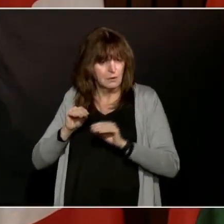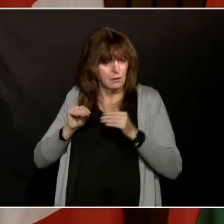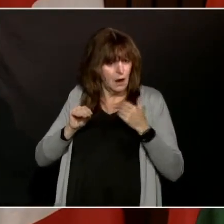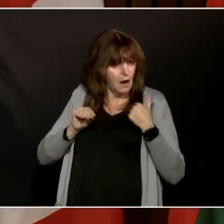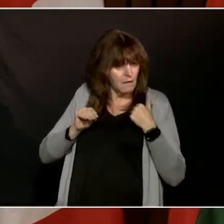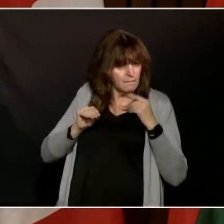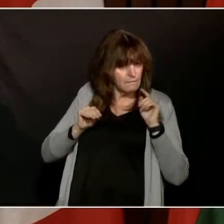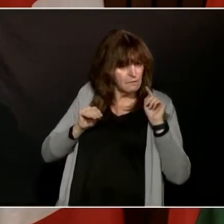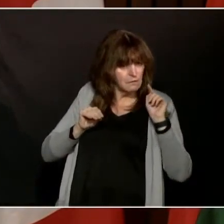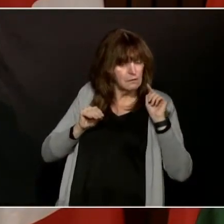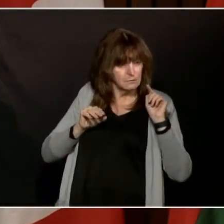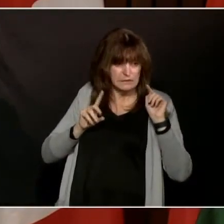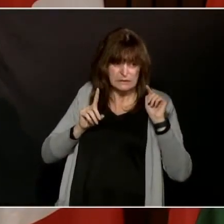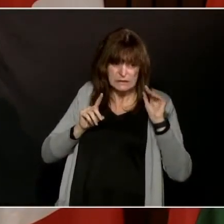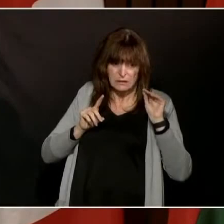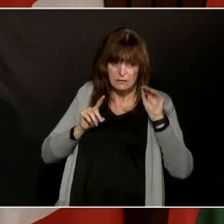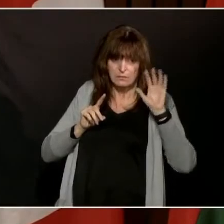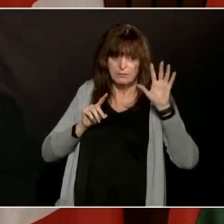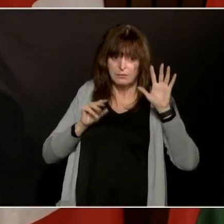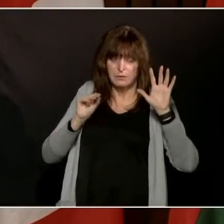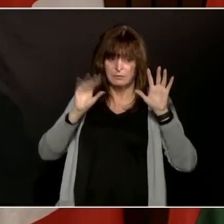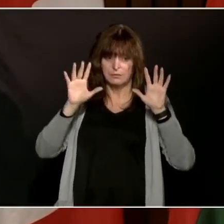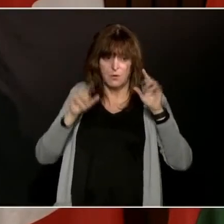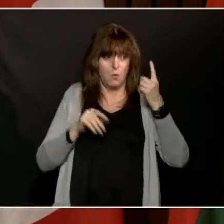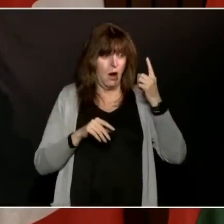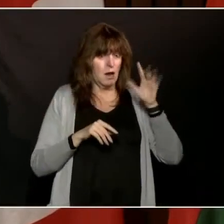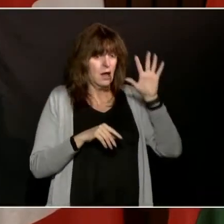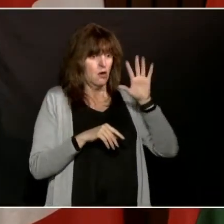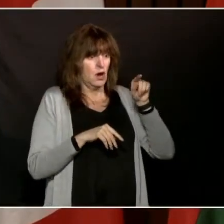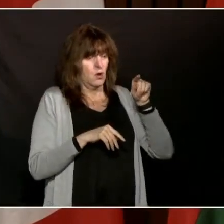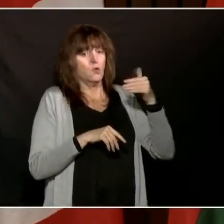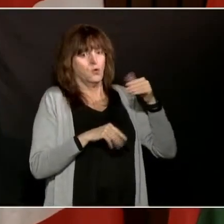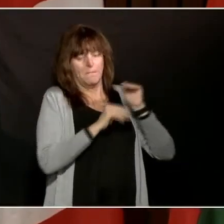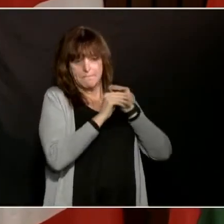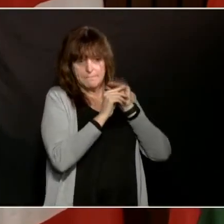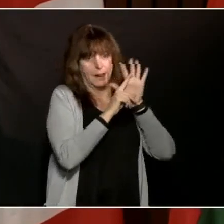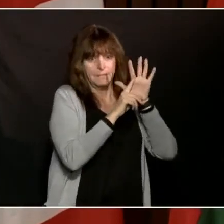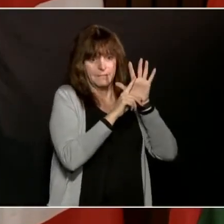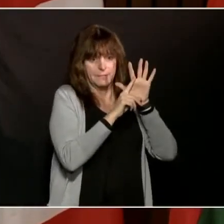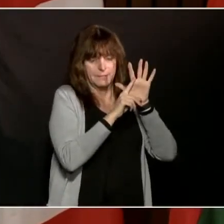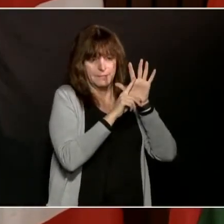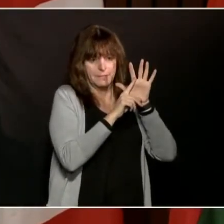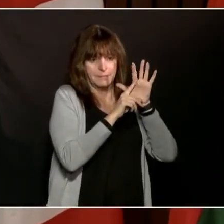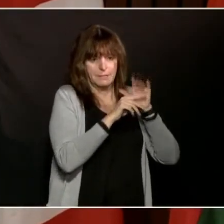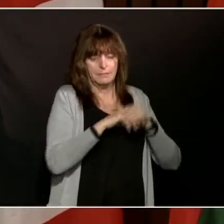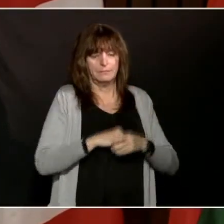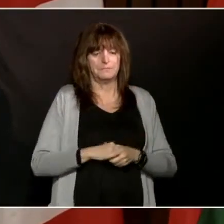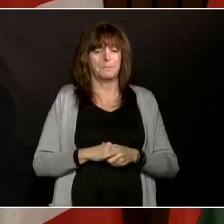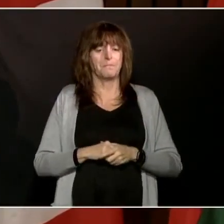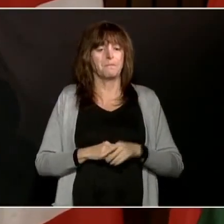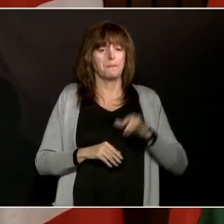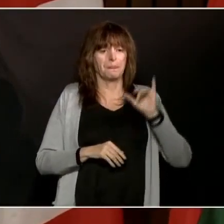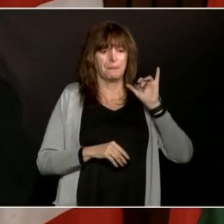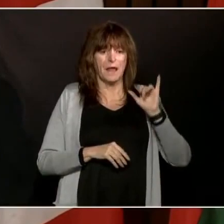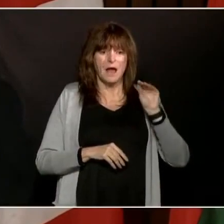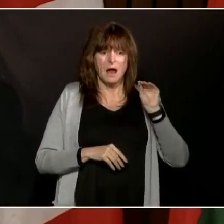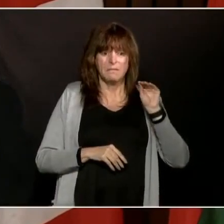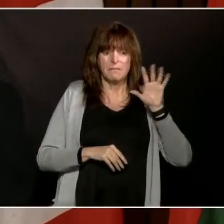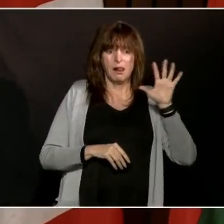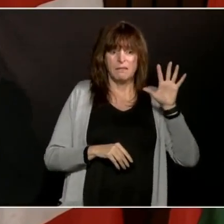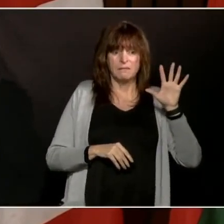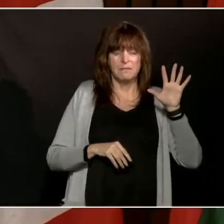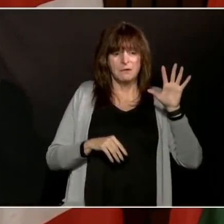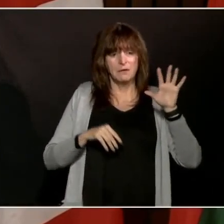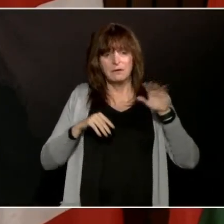quickly this variant spread. And also, we recognize that the doubling rate of this variant has been shown in modeling studies to be